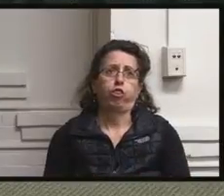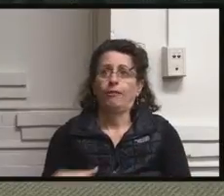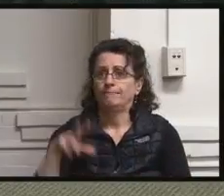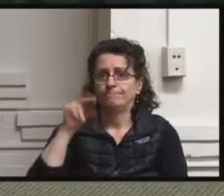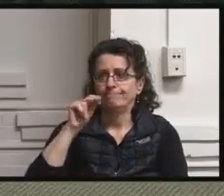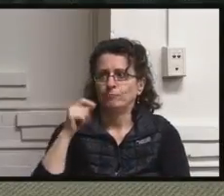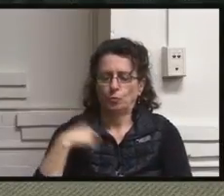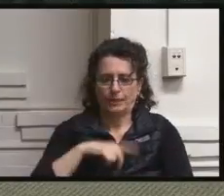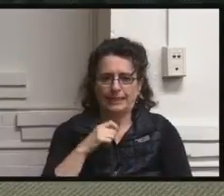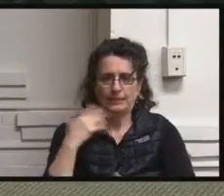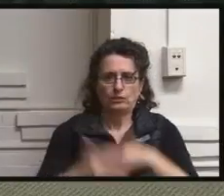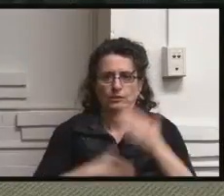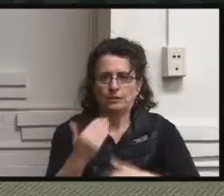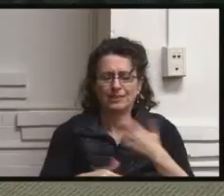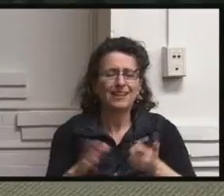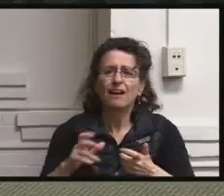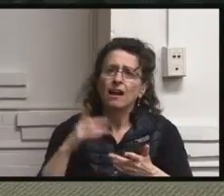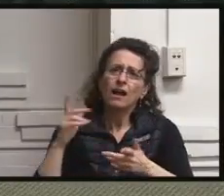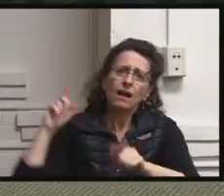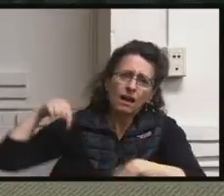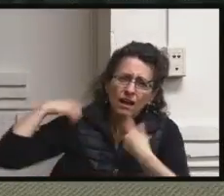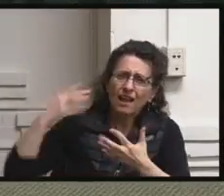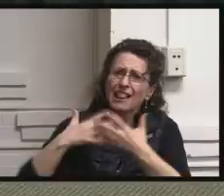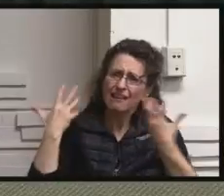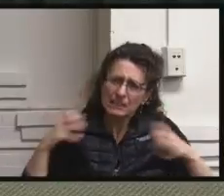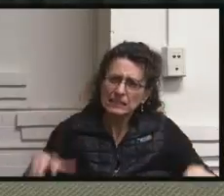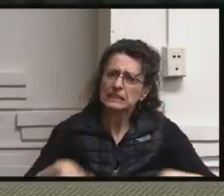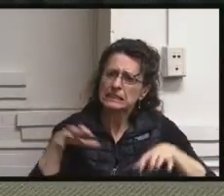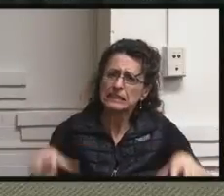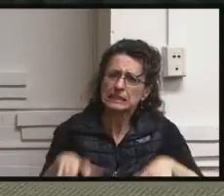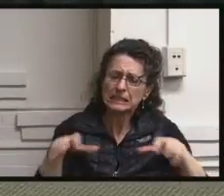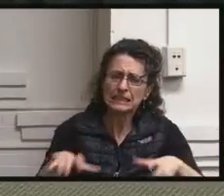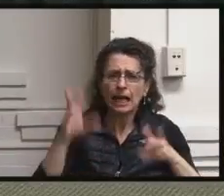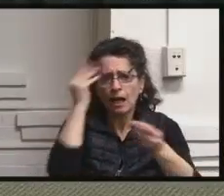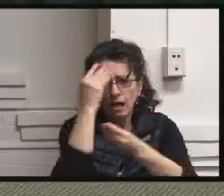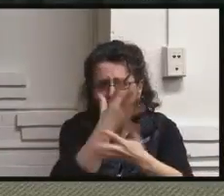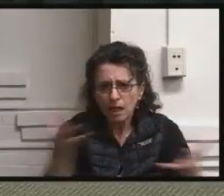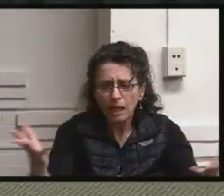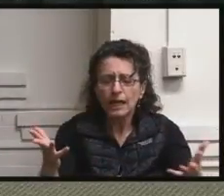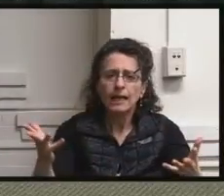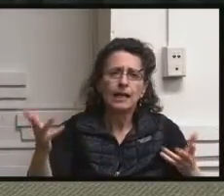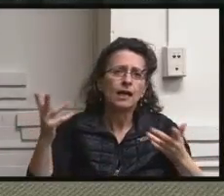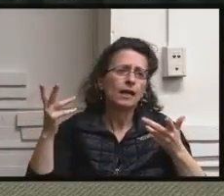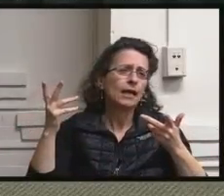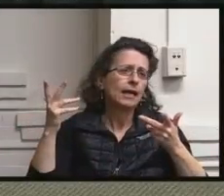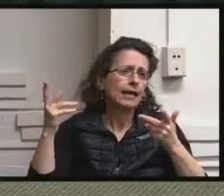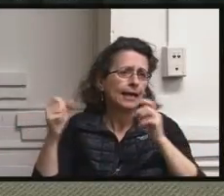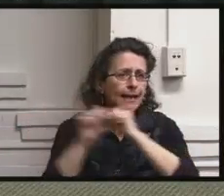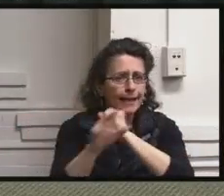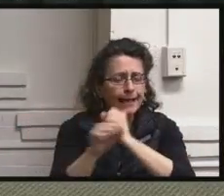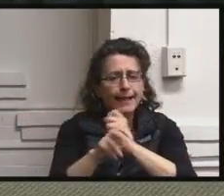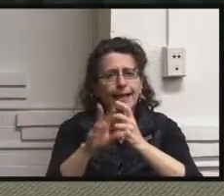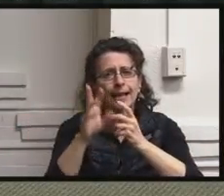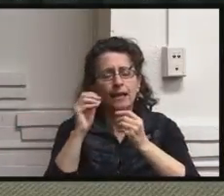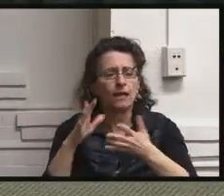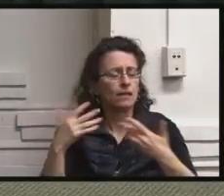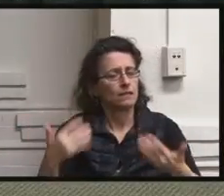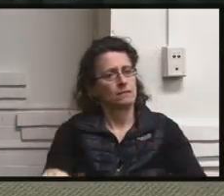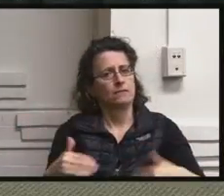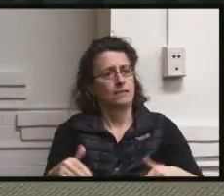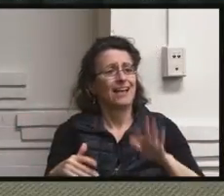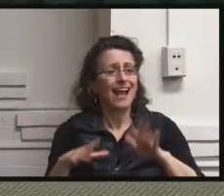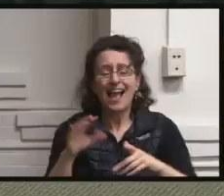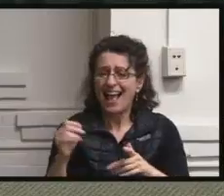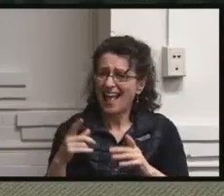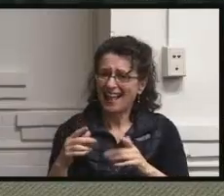much, and at one point I really felt for particularly our emergency service workers sitting through the